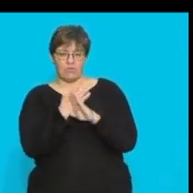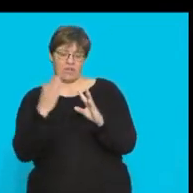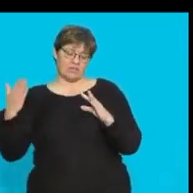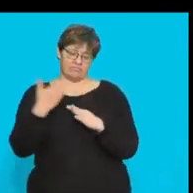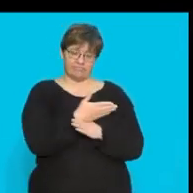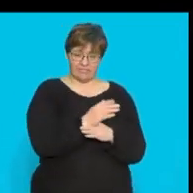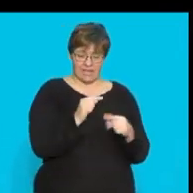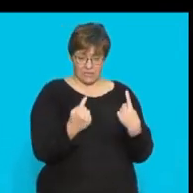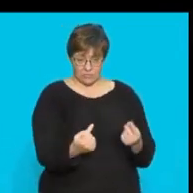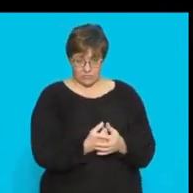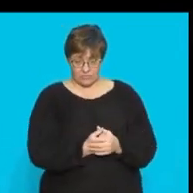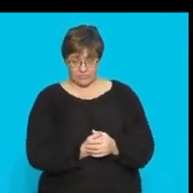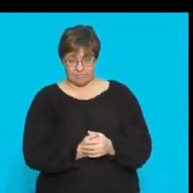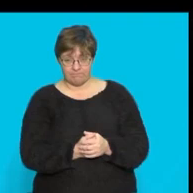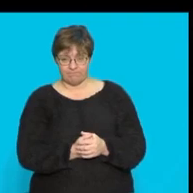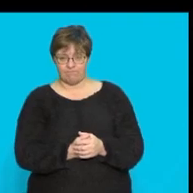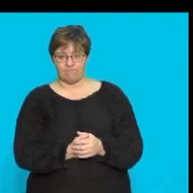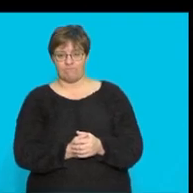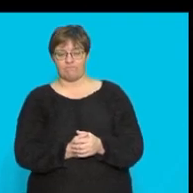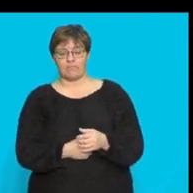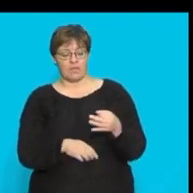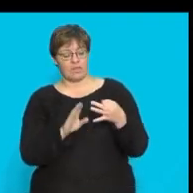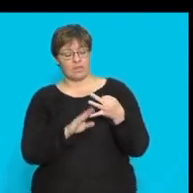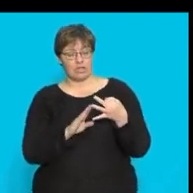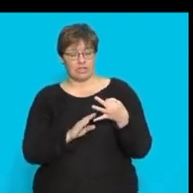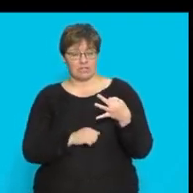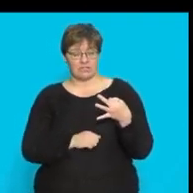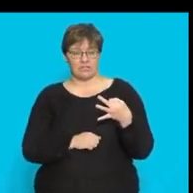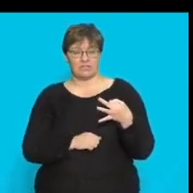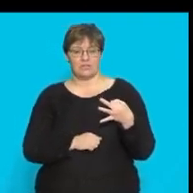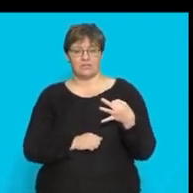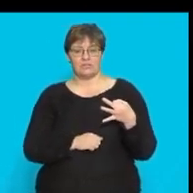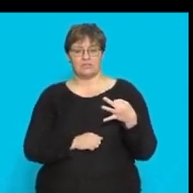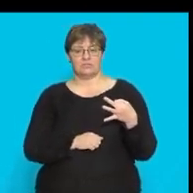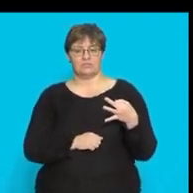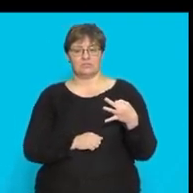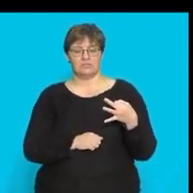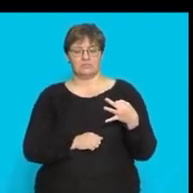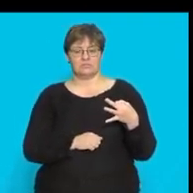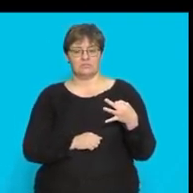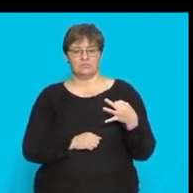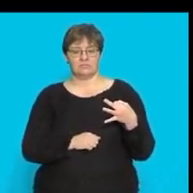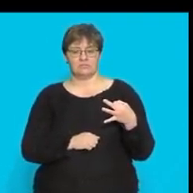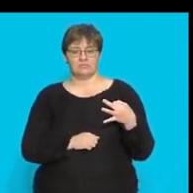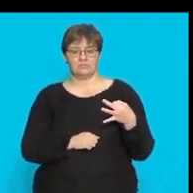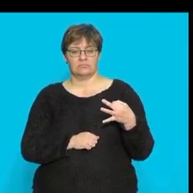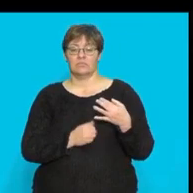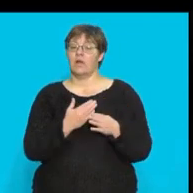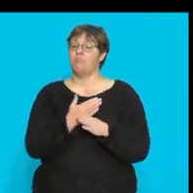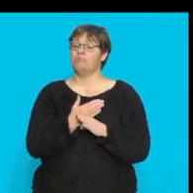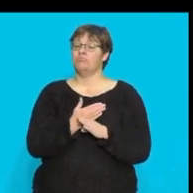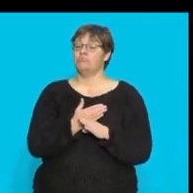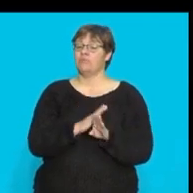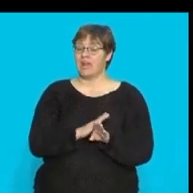mosquitoes from biting us, right? Which leads us to the next question, right? We can prevent